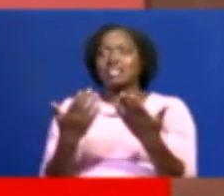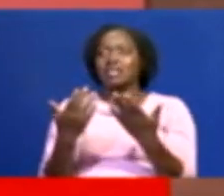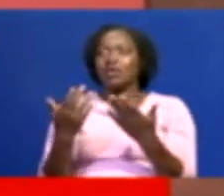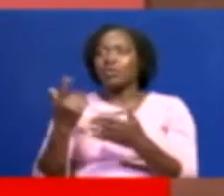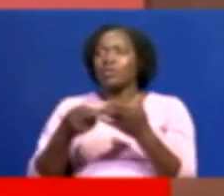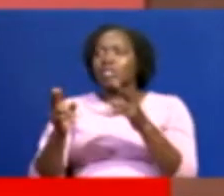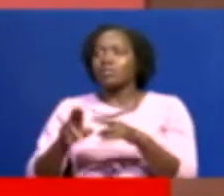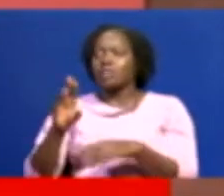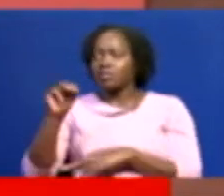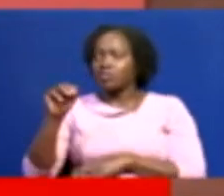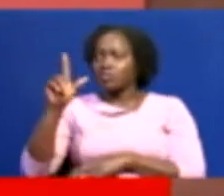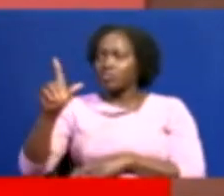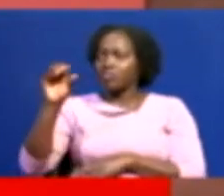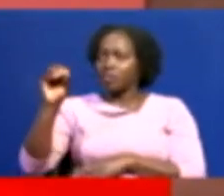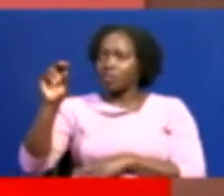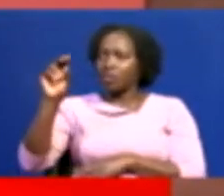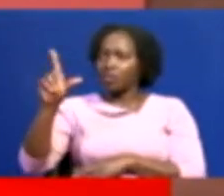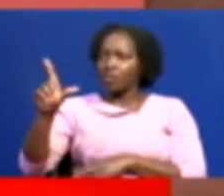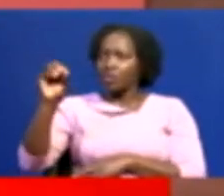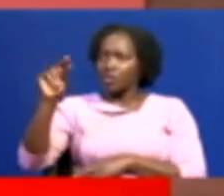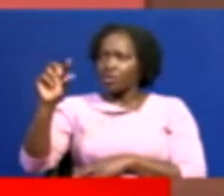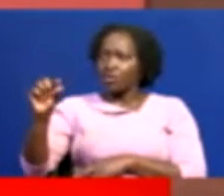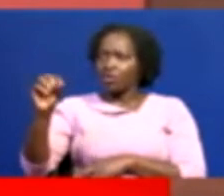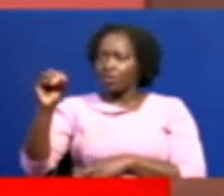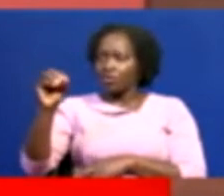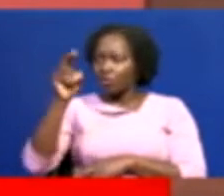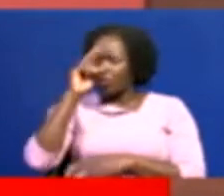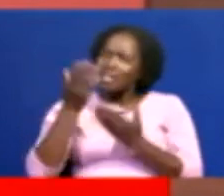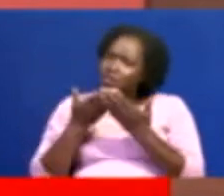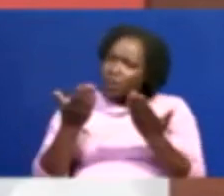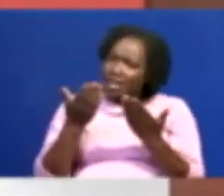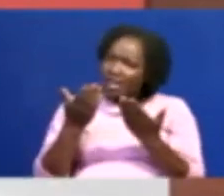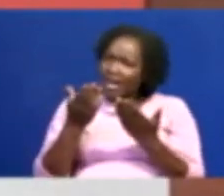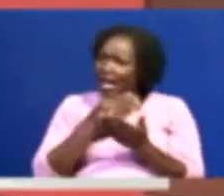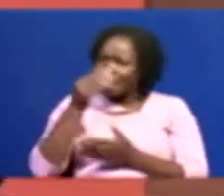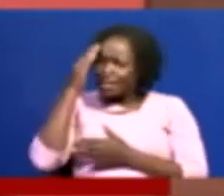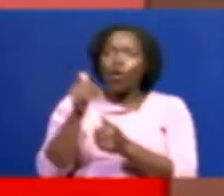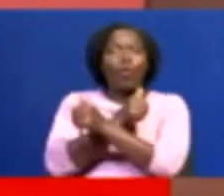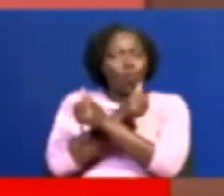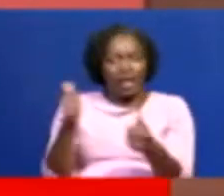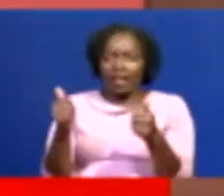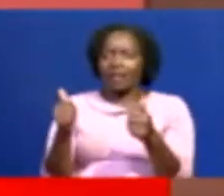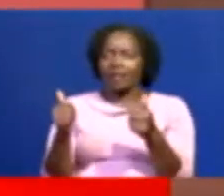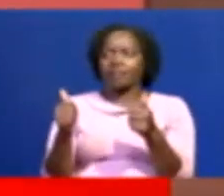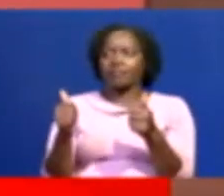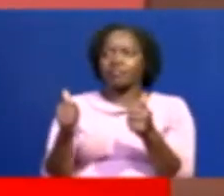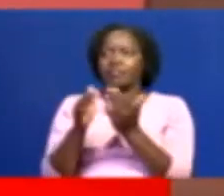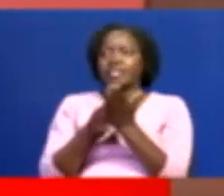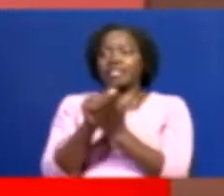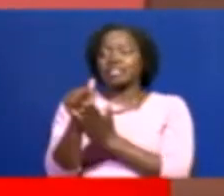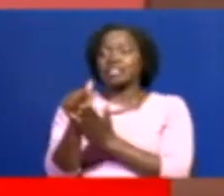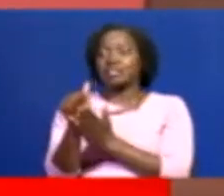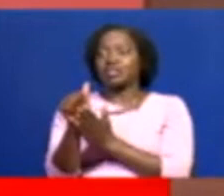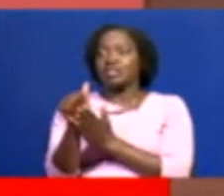happened in Mlolongo. Yes. Where were the policemen? And they knew very well destruction,